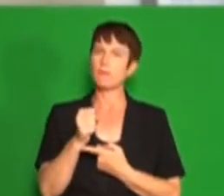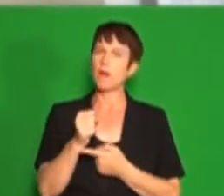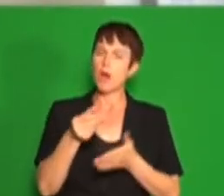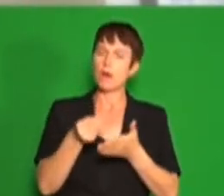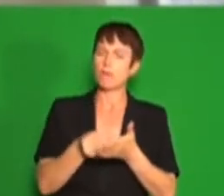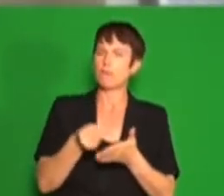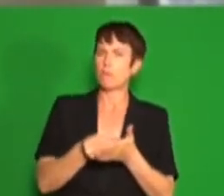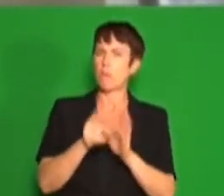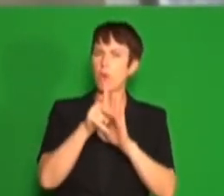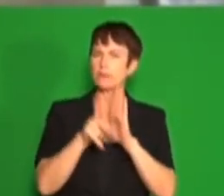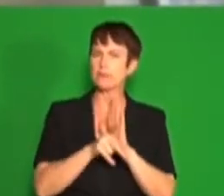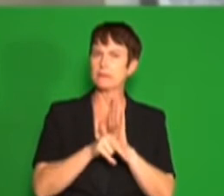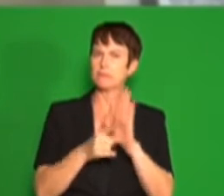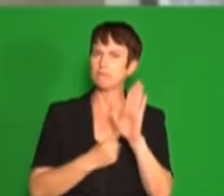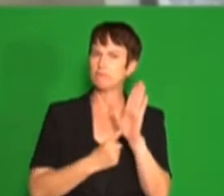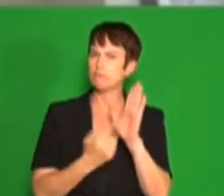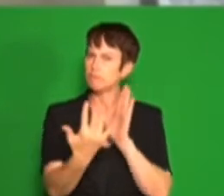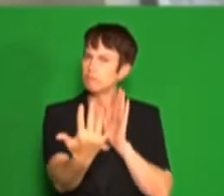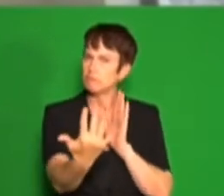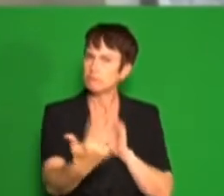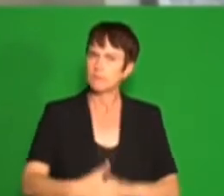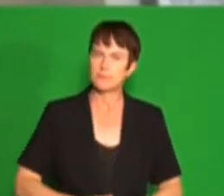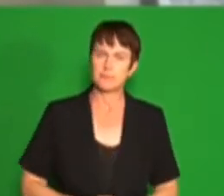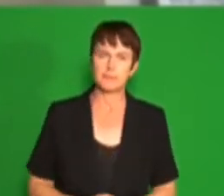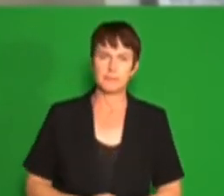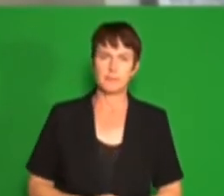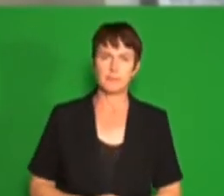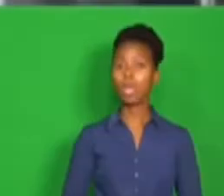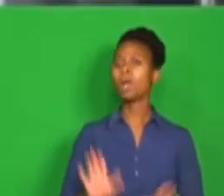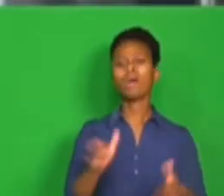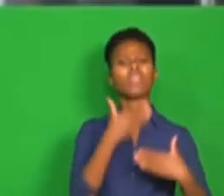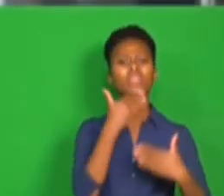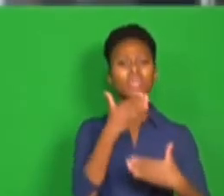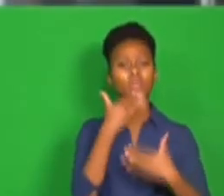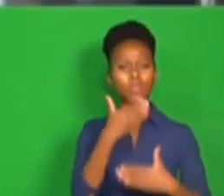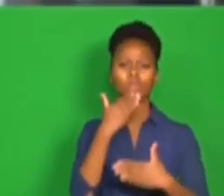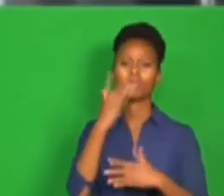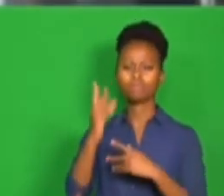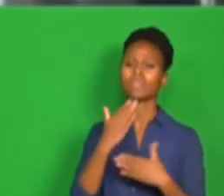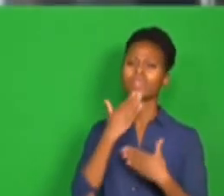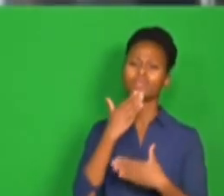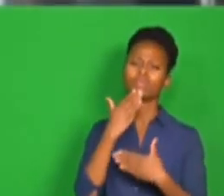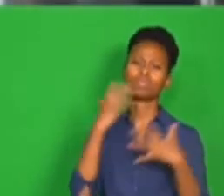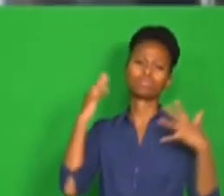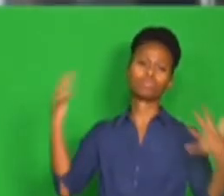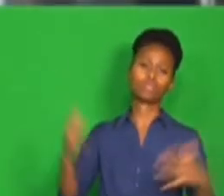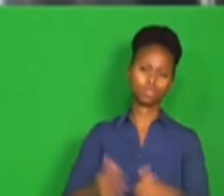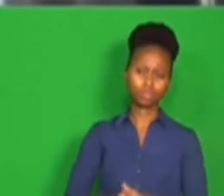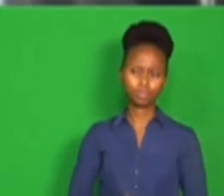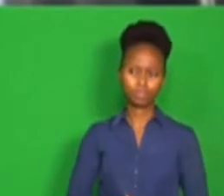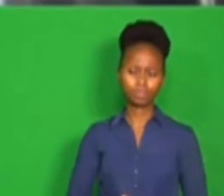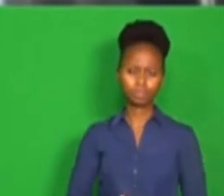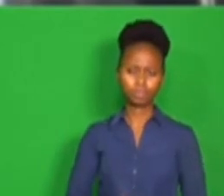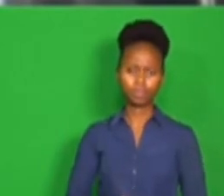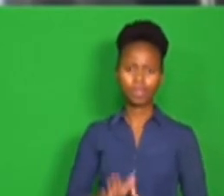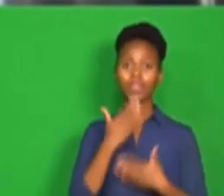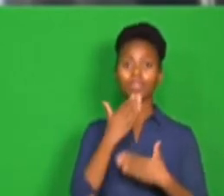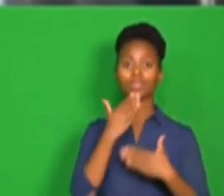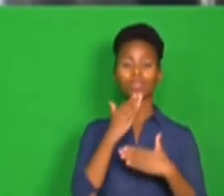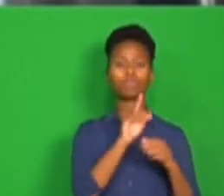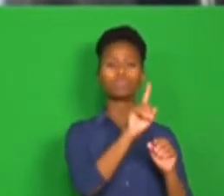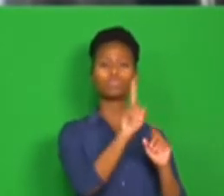questions I have. Thank you. Thank you very much for those questions,